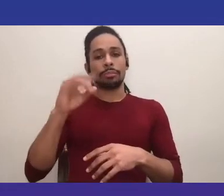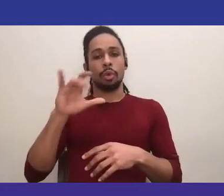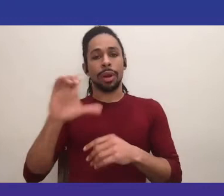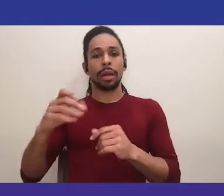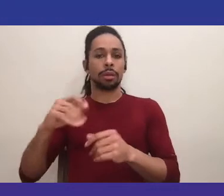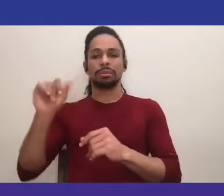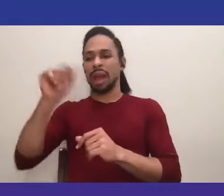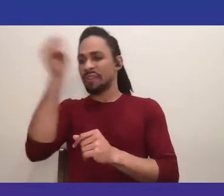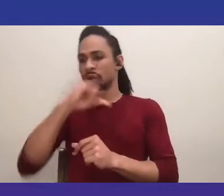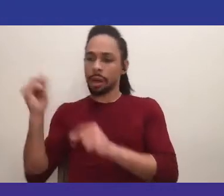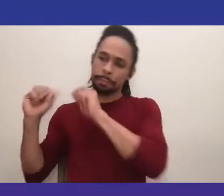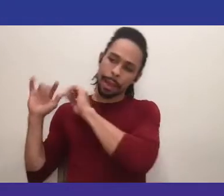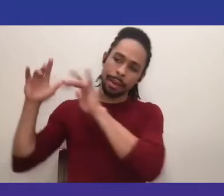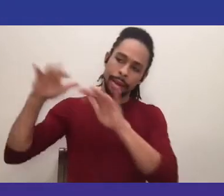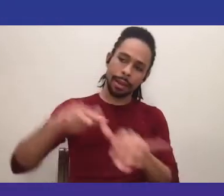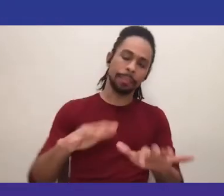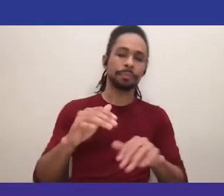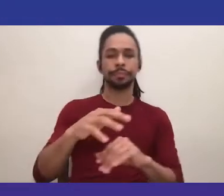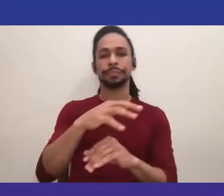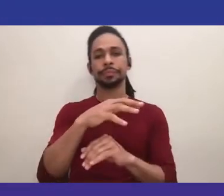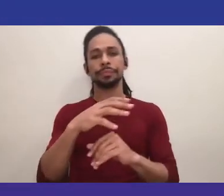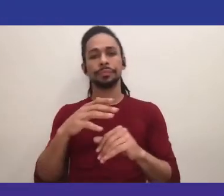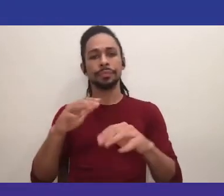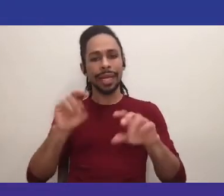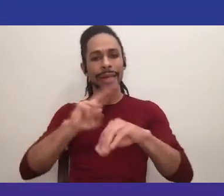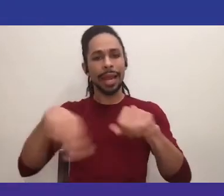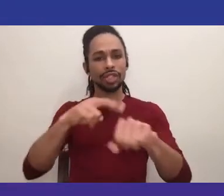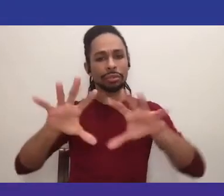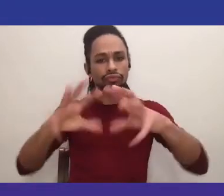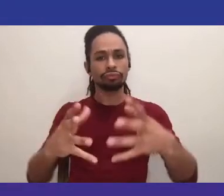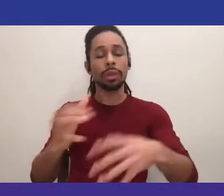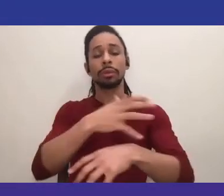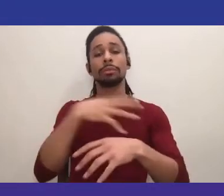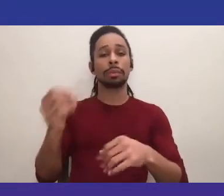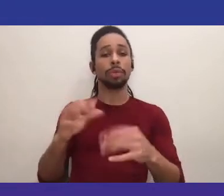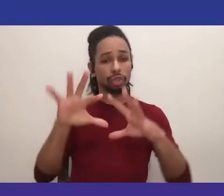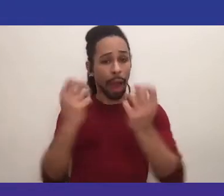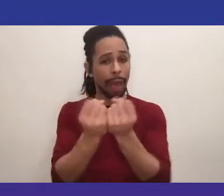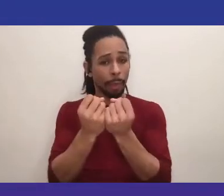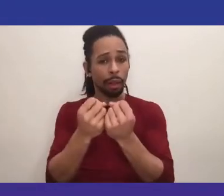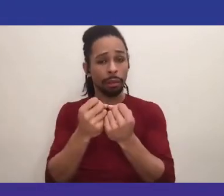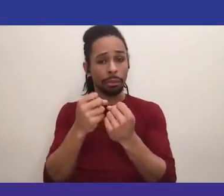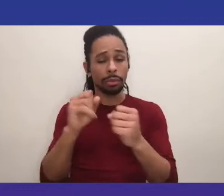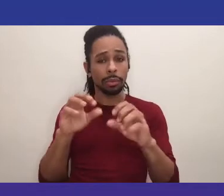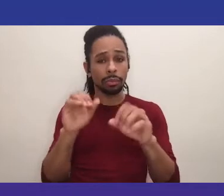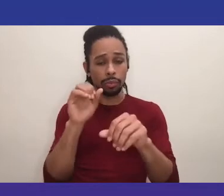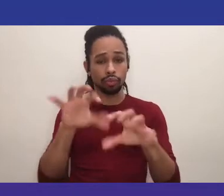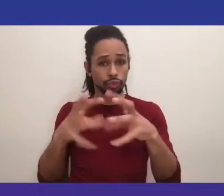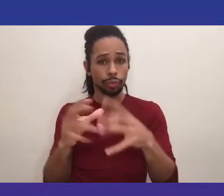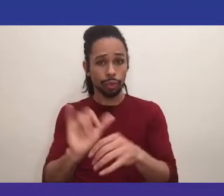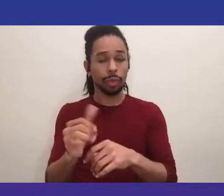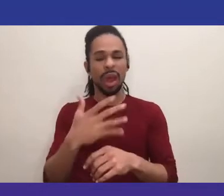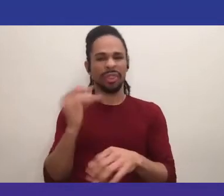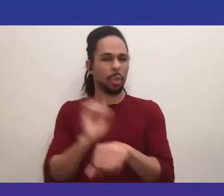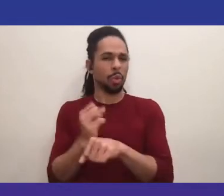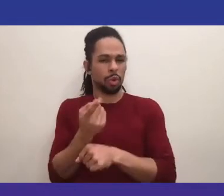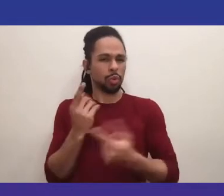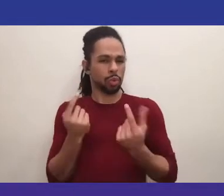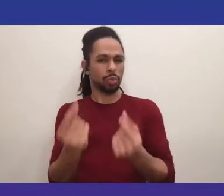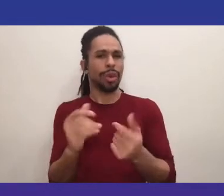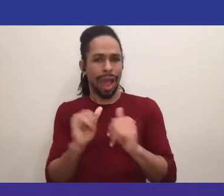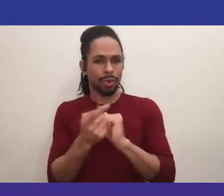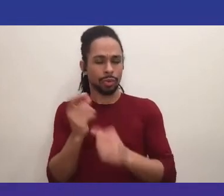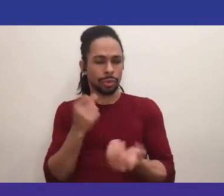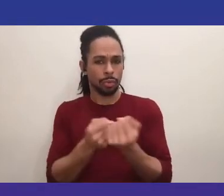tribal nations, I think is really important. And what is the work you're doing to support? And another thing with that, and I'll wrap up, and there's so many